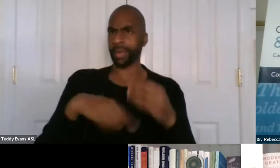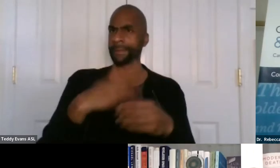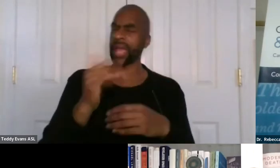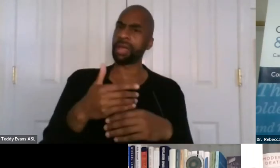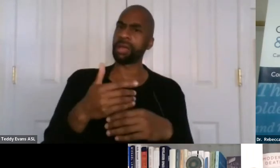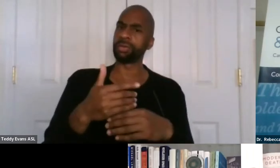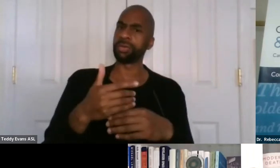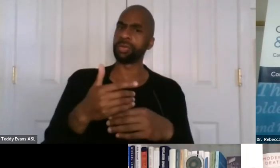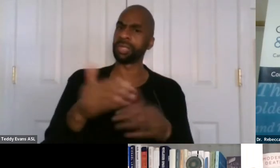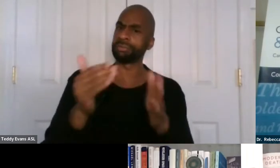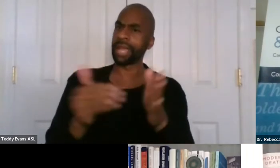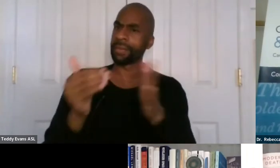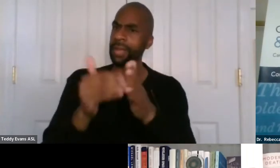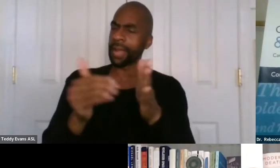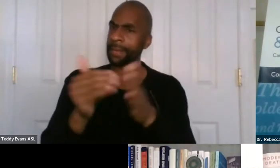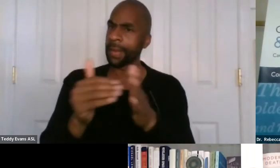in general,